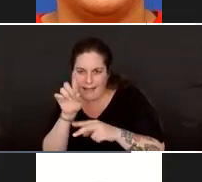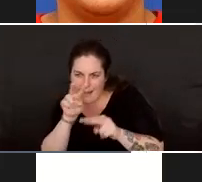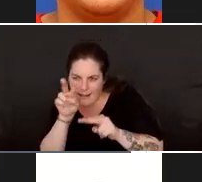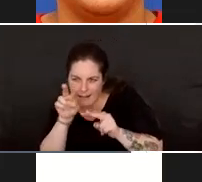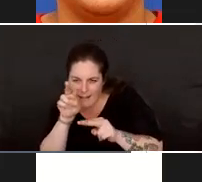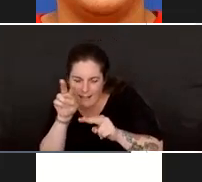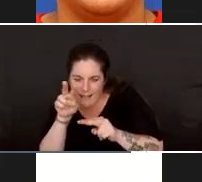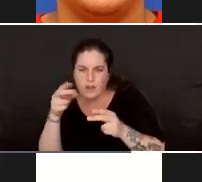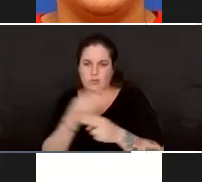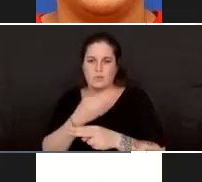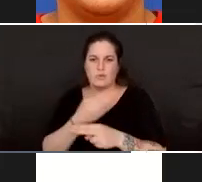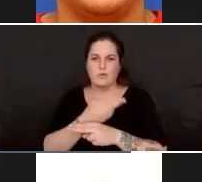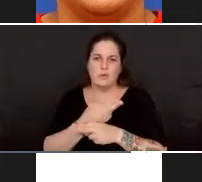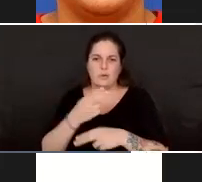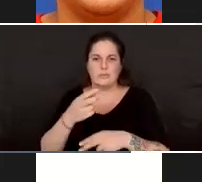Okay.